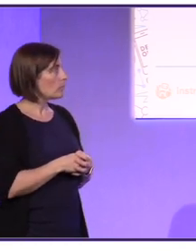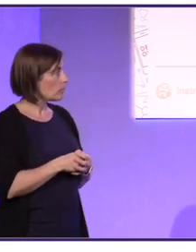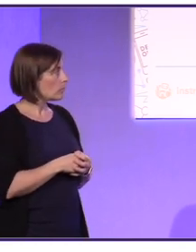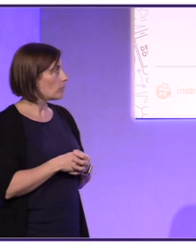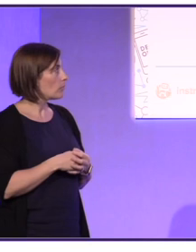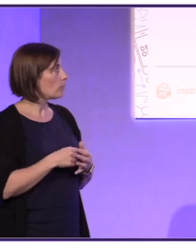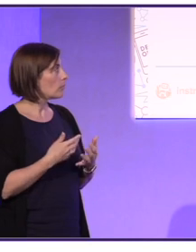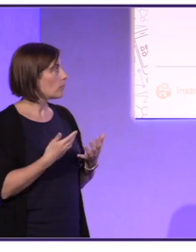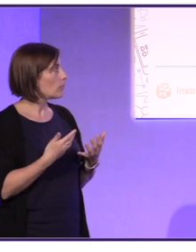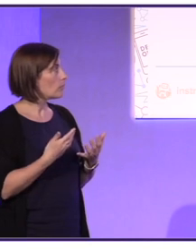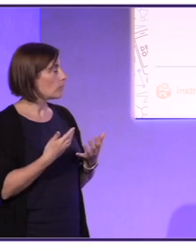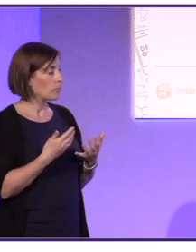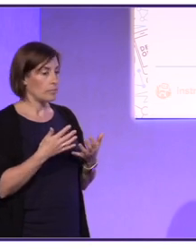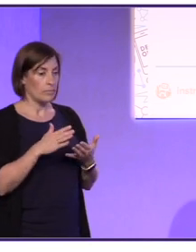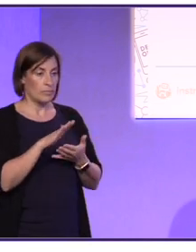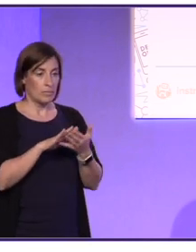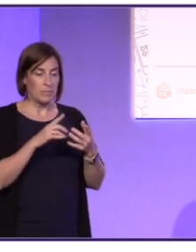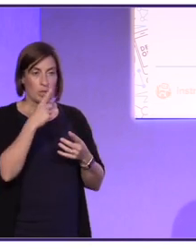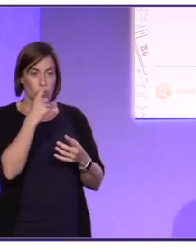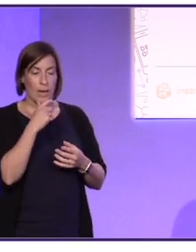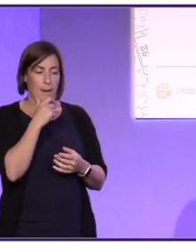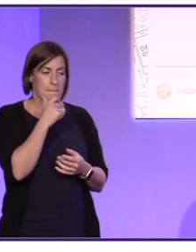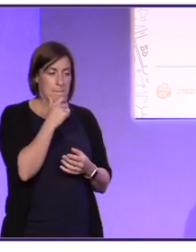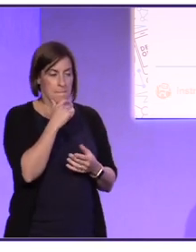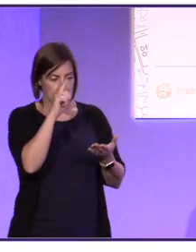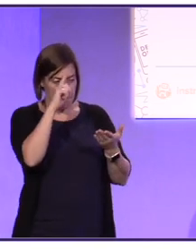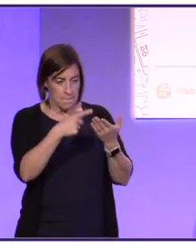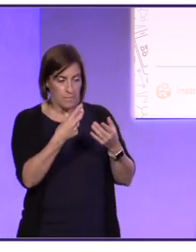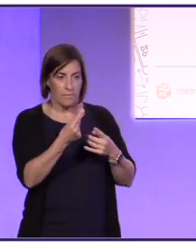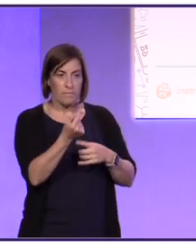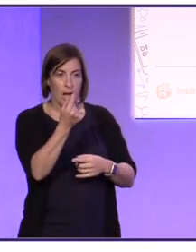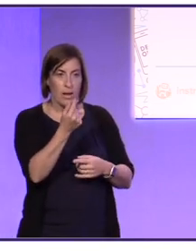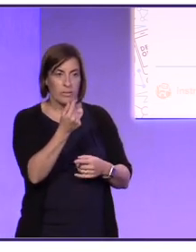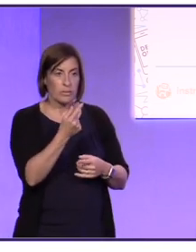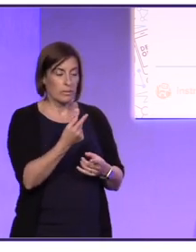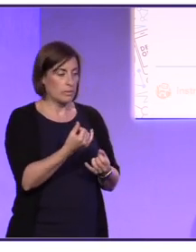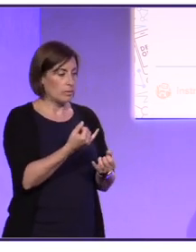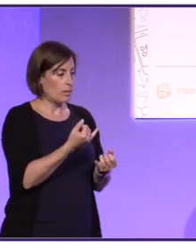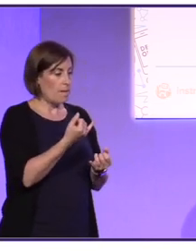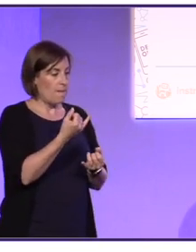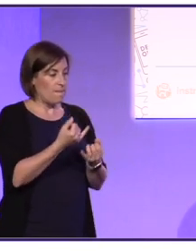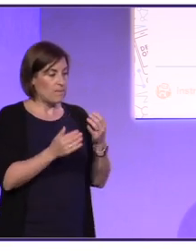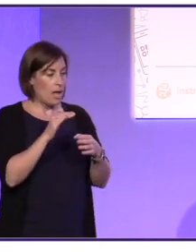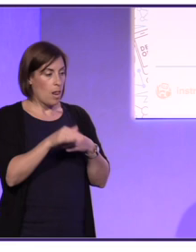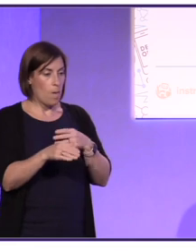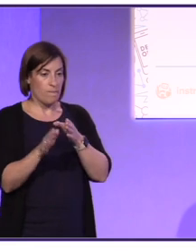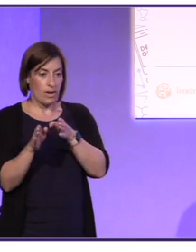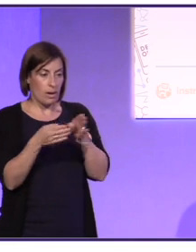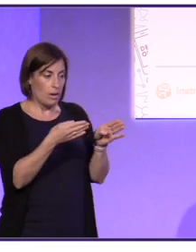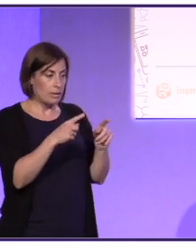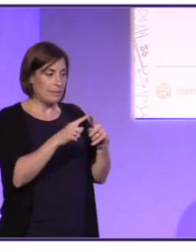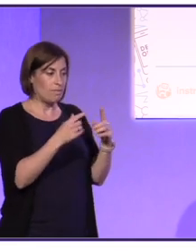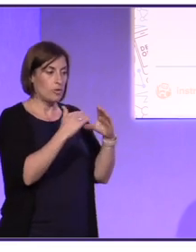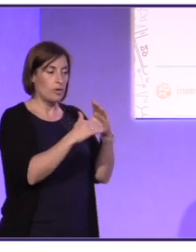call. You're able to make a call going, does a failover fix this for me?